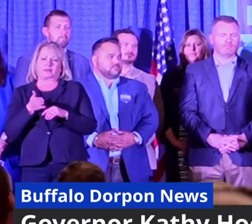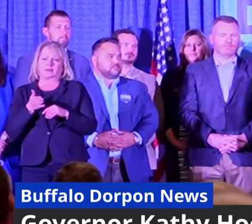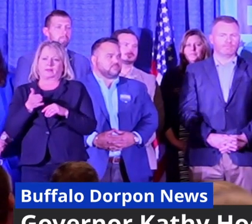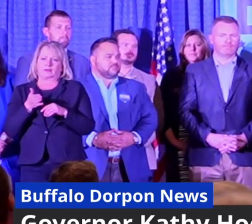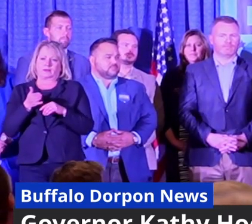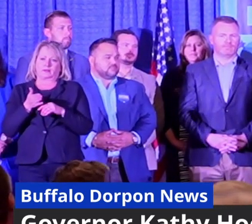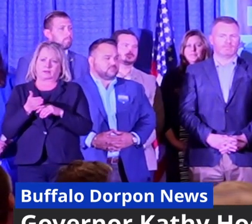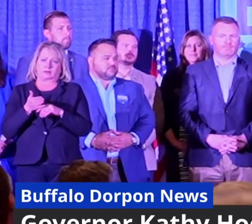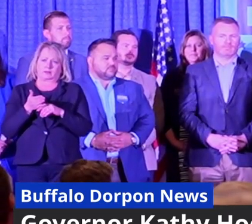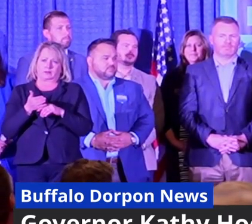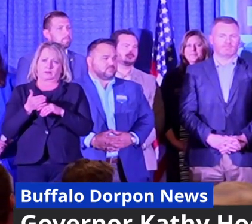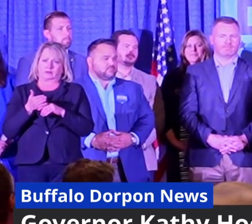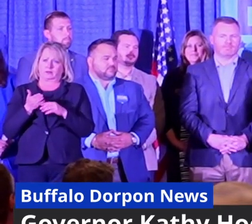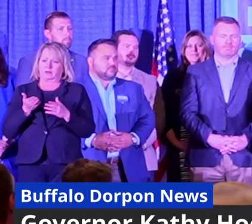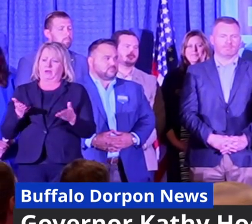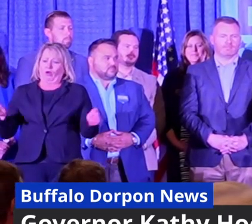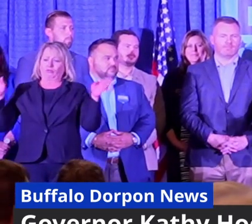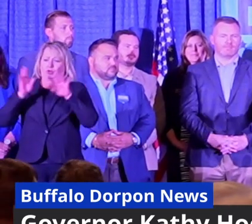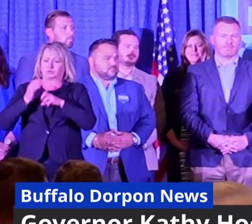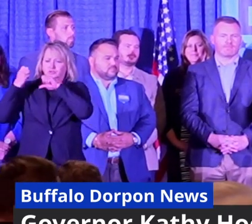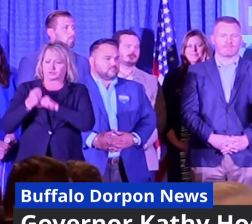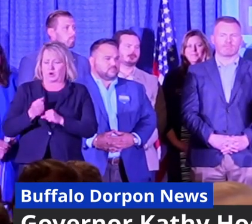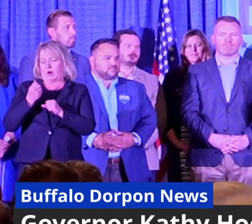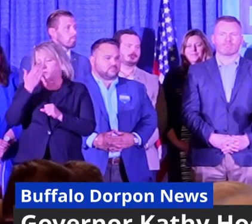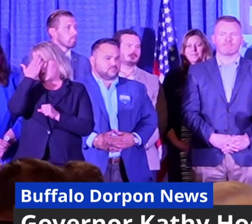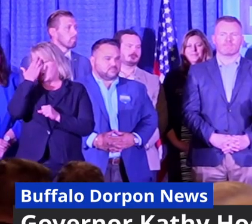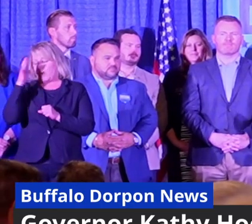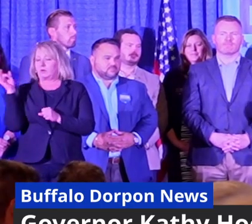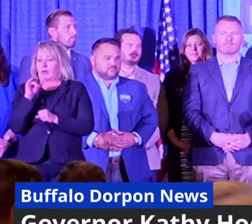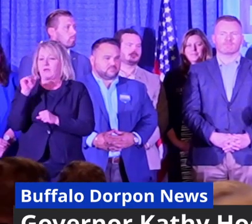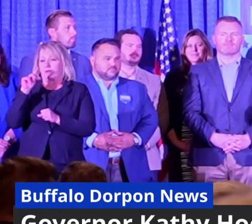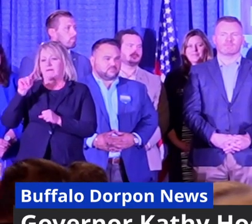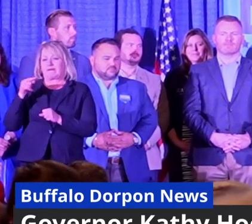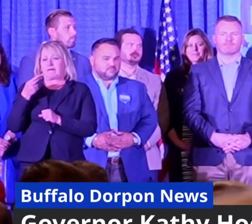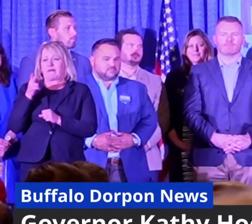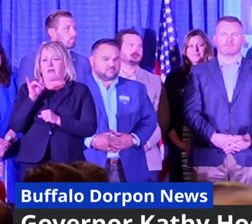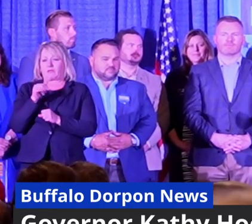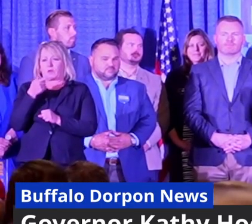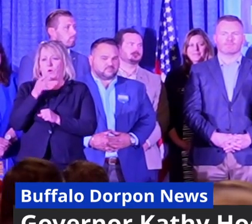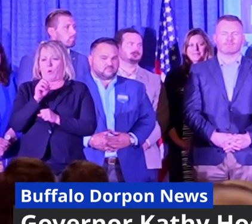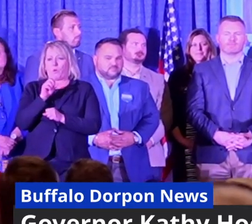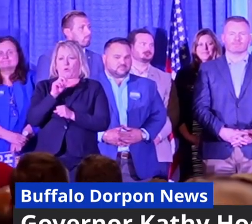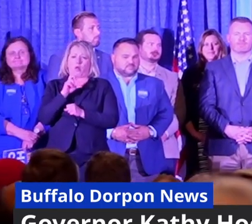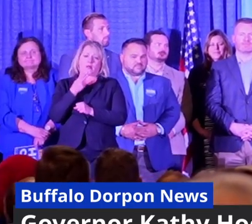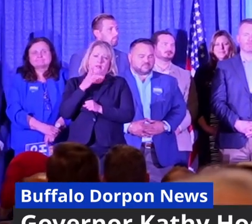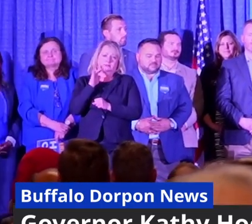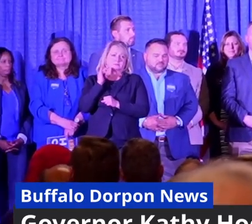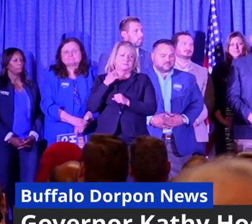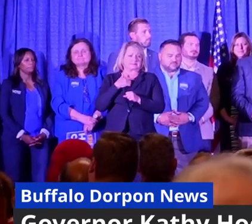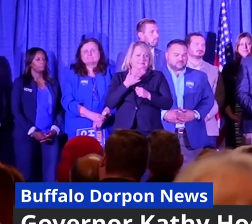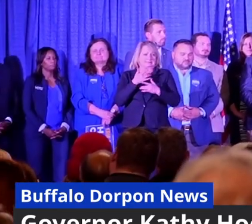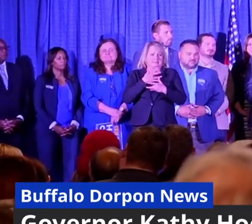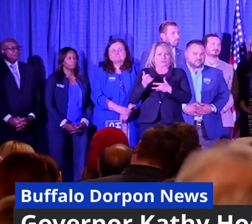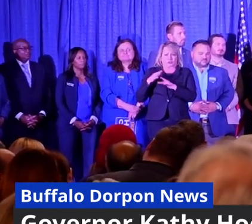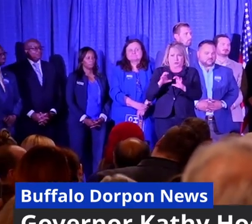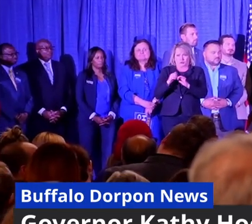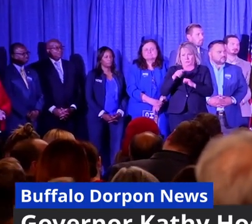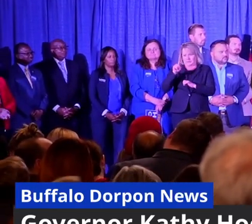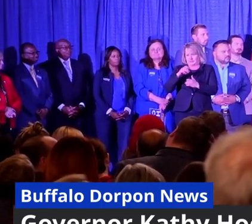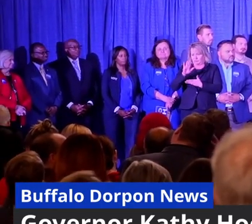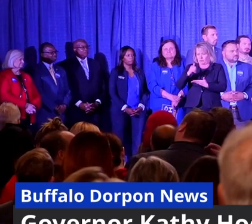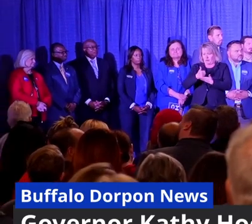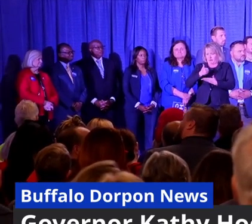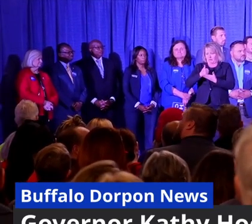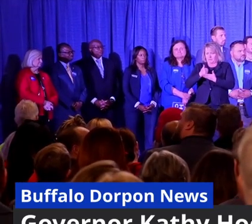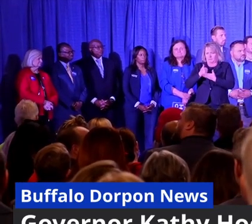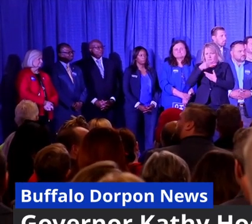closing strong, like we know our friend Kathy Hochul does, that's going to bring this election home for us. We've got to have your help in the next